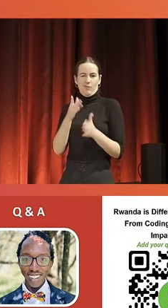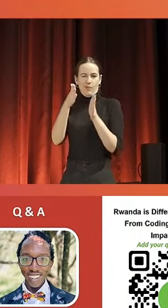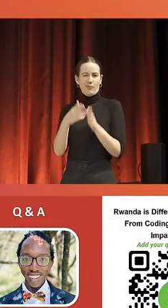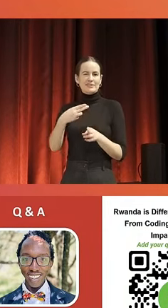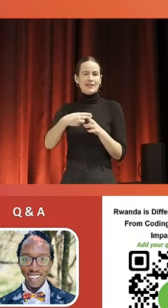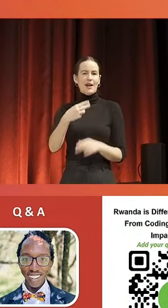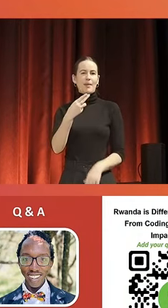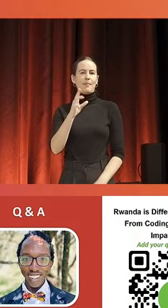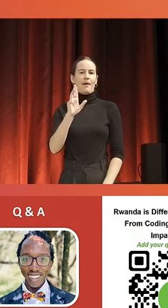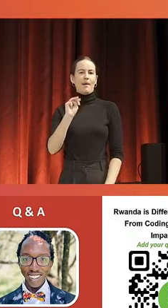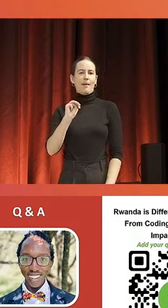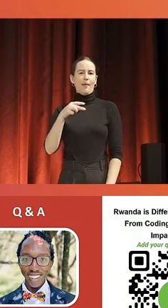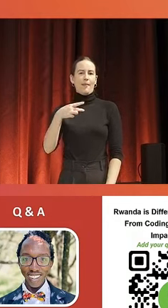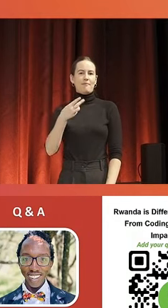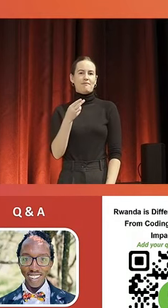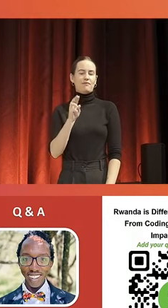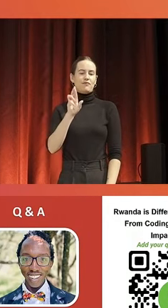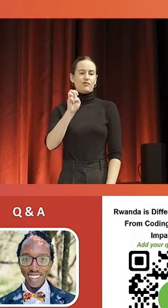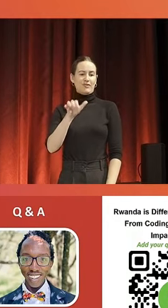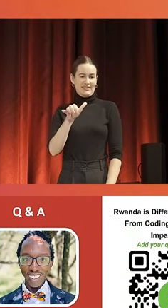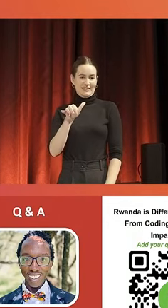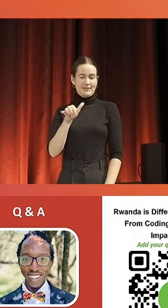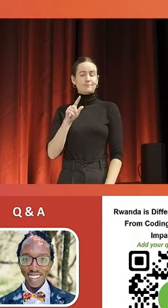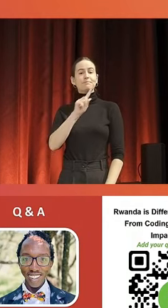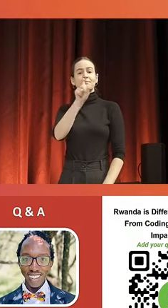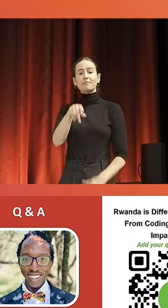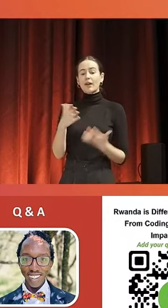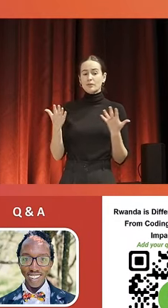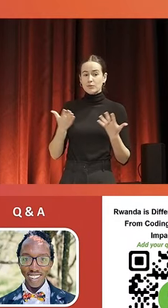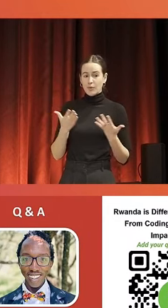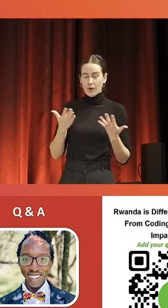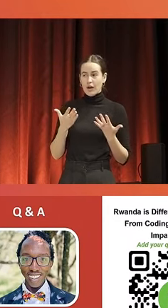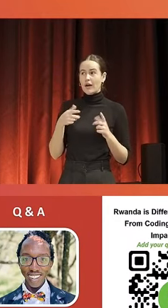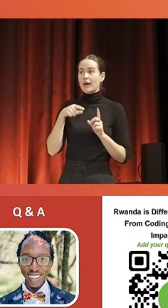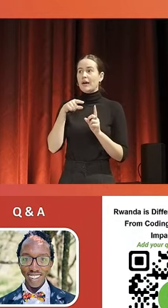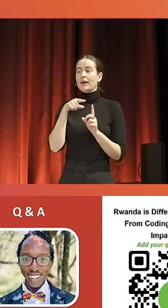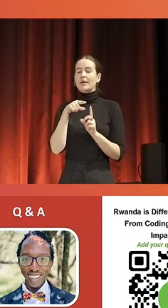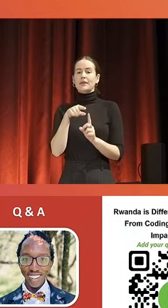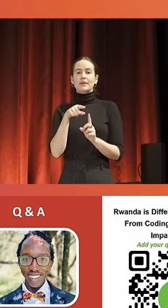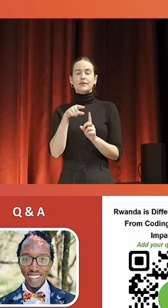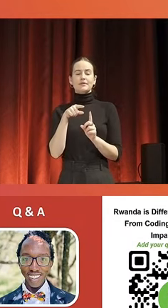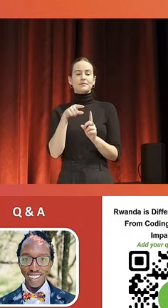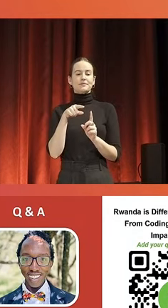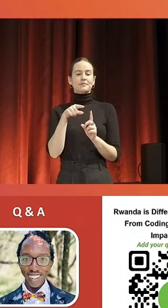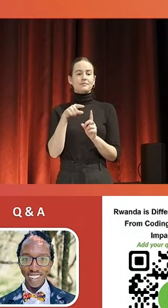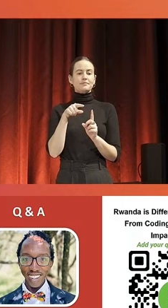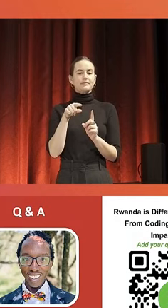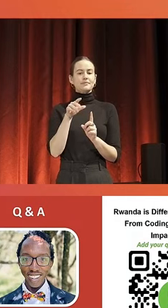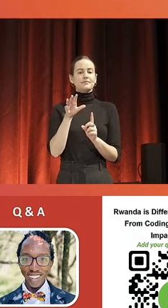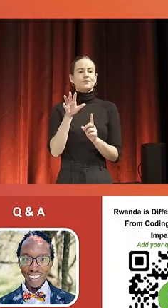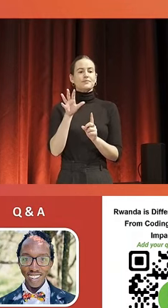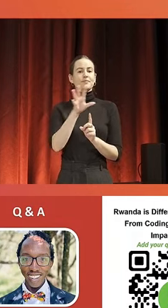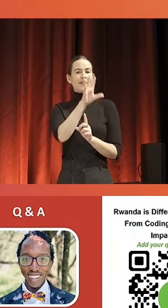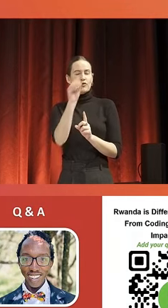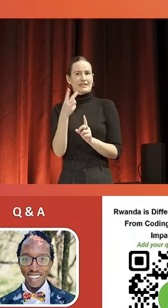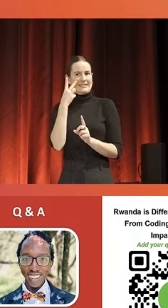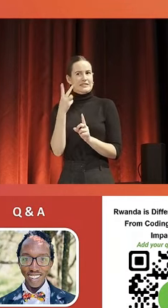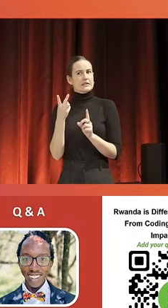And this question is, with the comparatively smaller data footprint of Africa and growth in